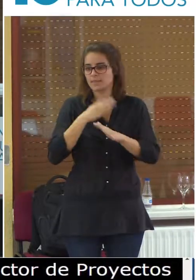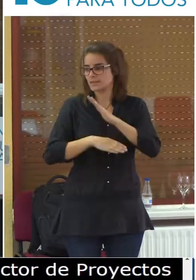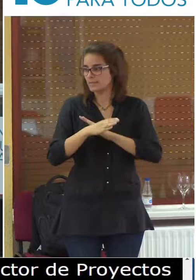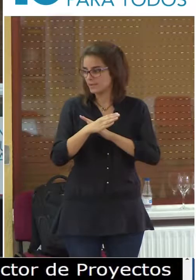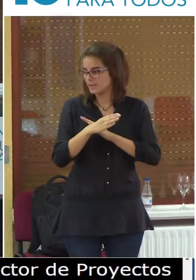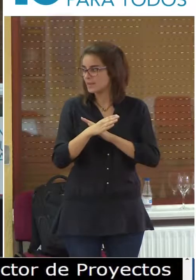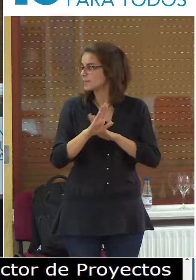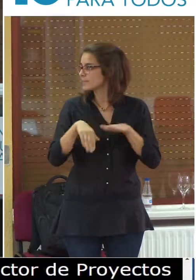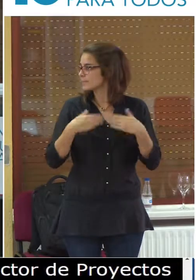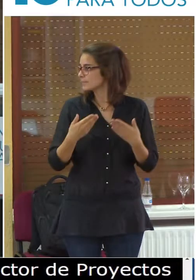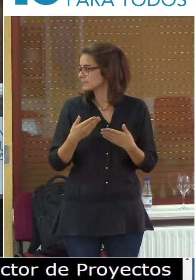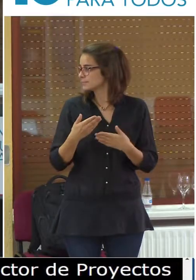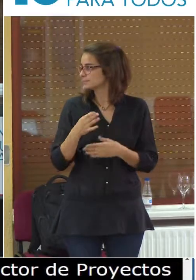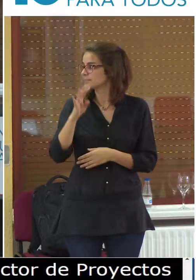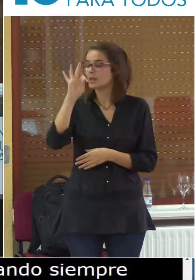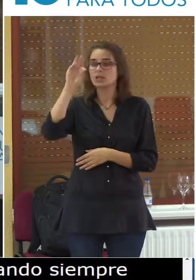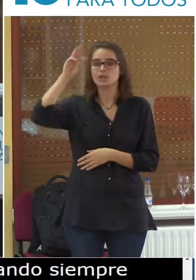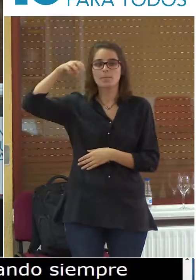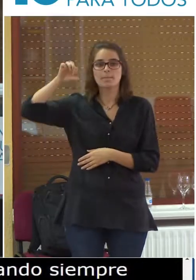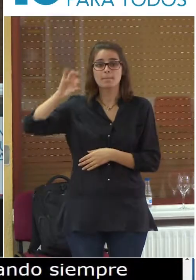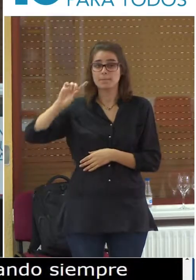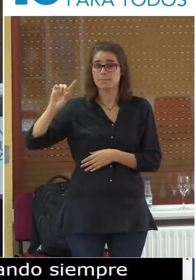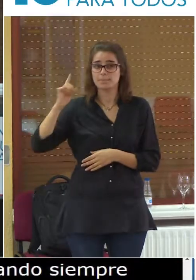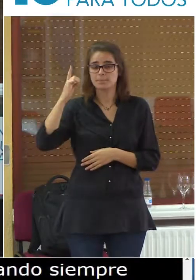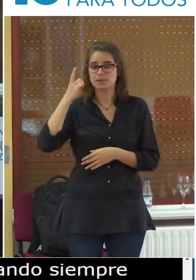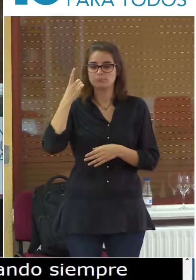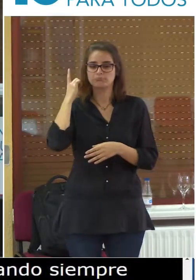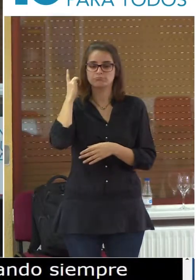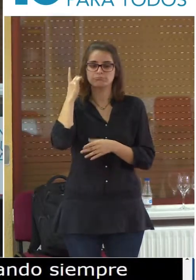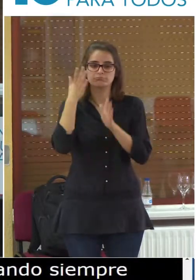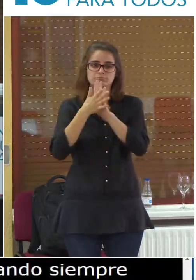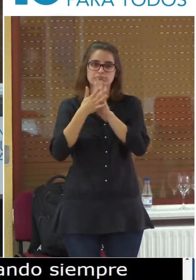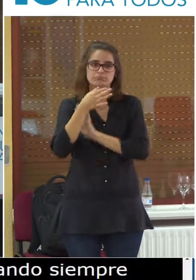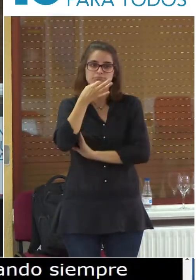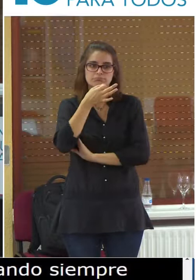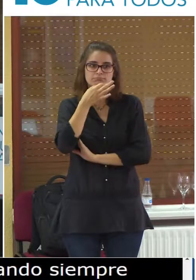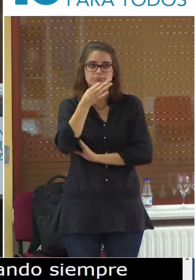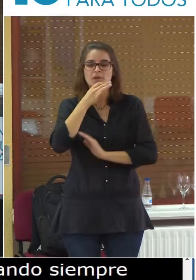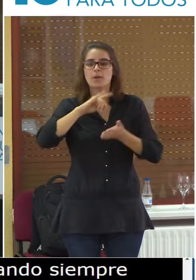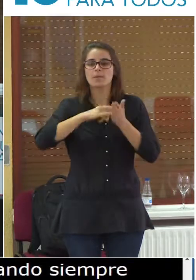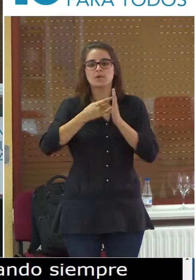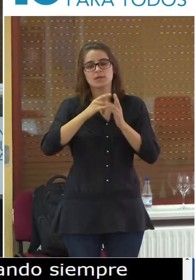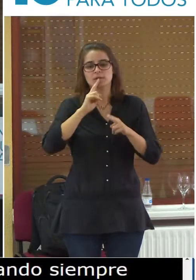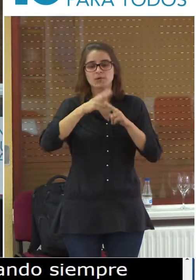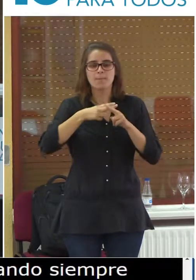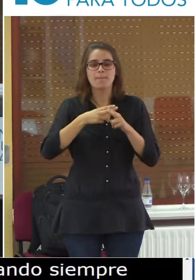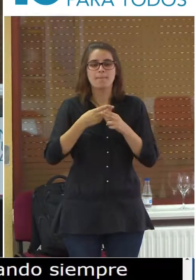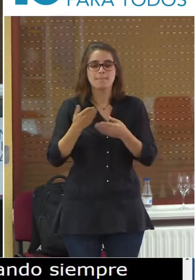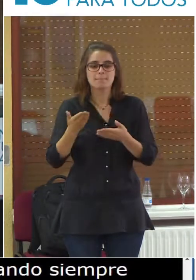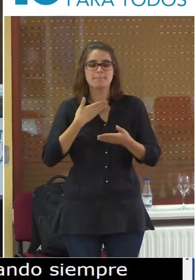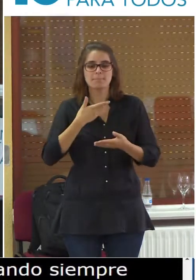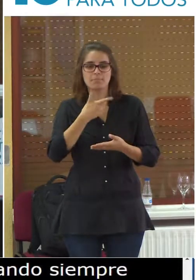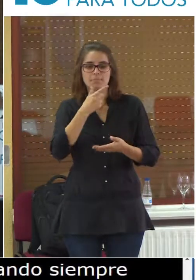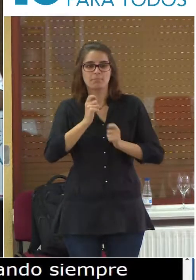disability. Tomás is going to talk to us about the Me Facilita